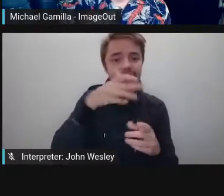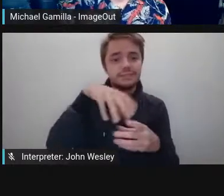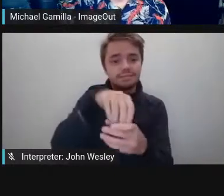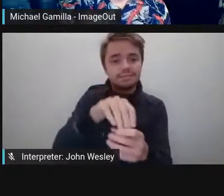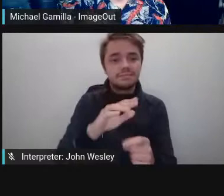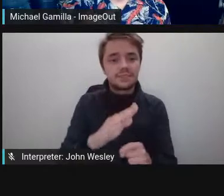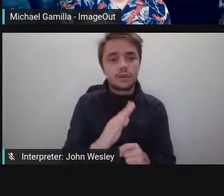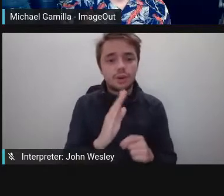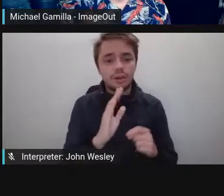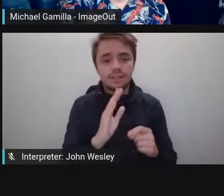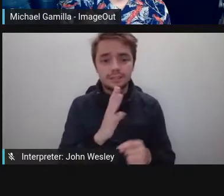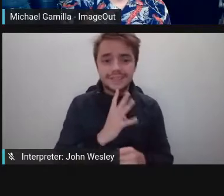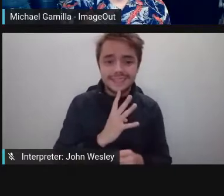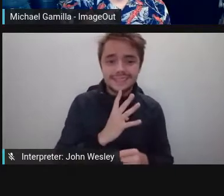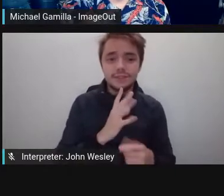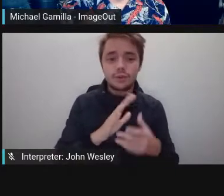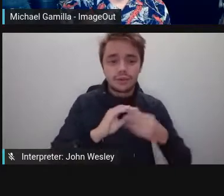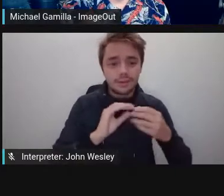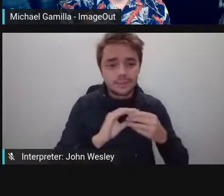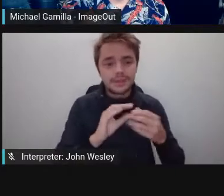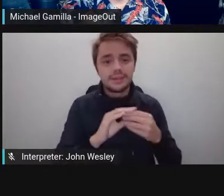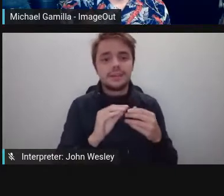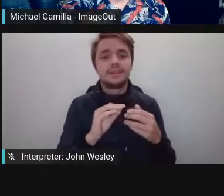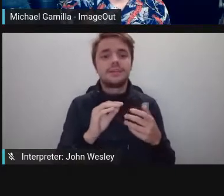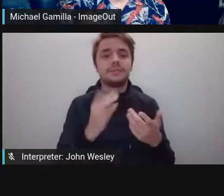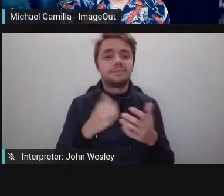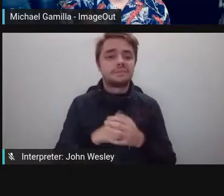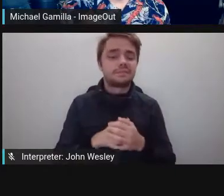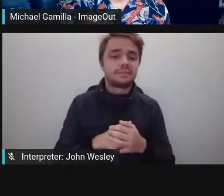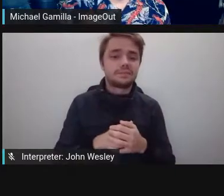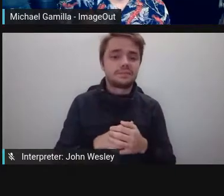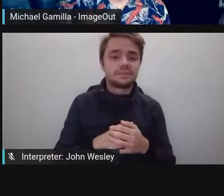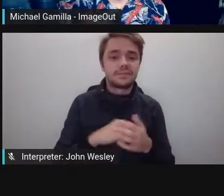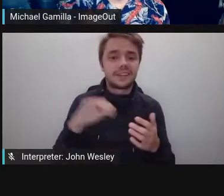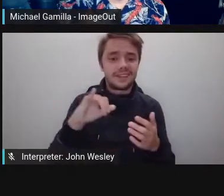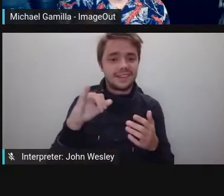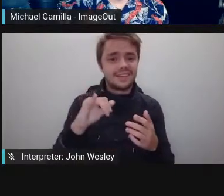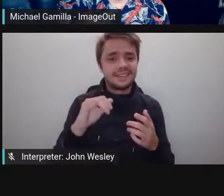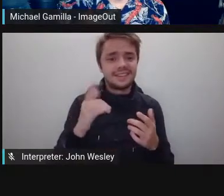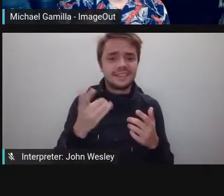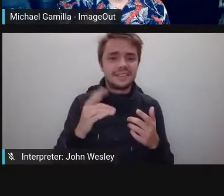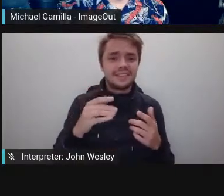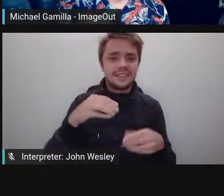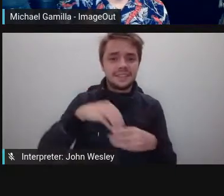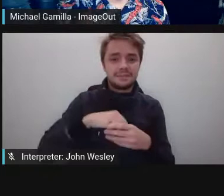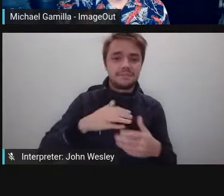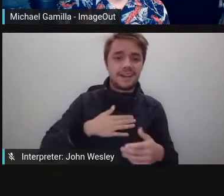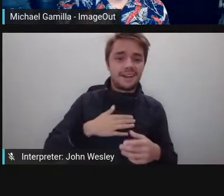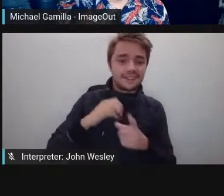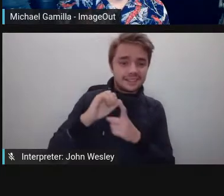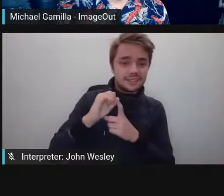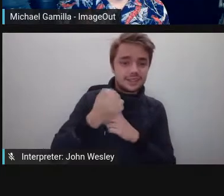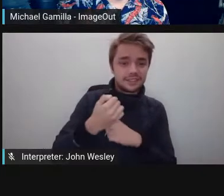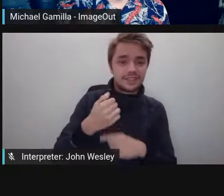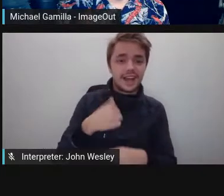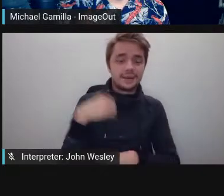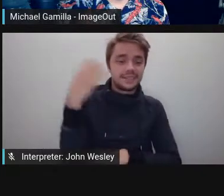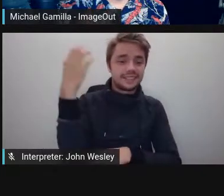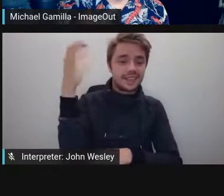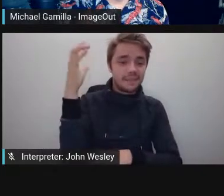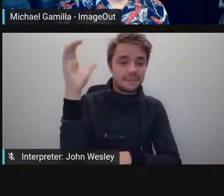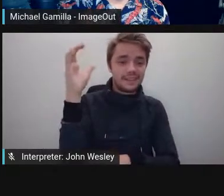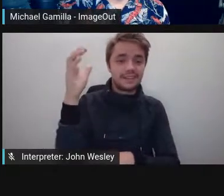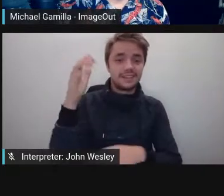statement that you are not from the country. You're like a guest in the case of as an Colombian who is living and studying in the U.S.